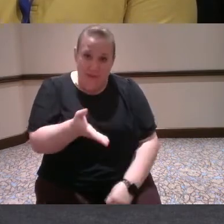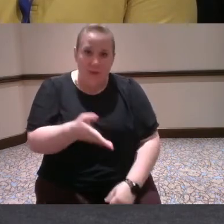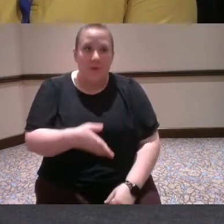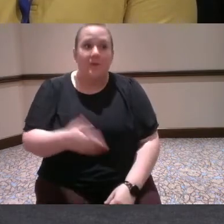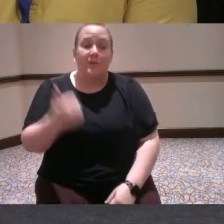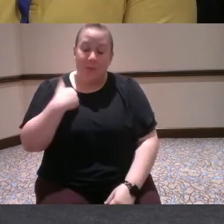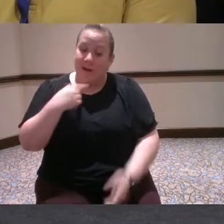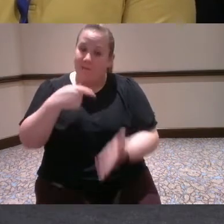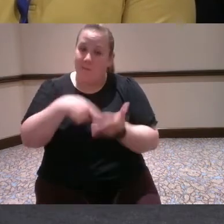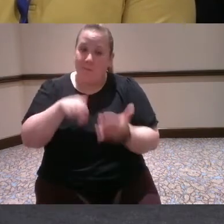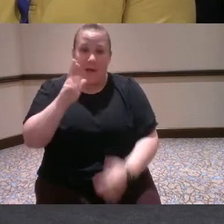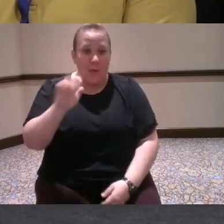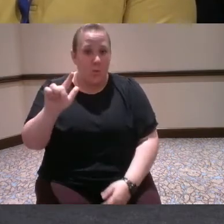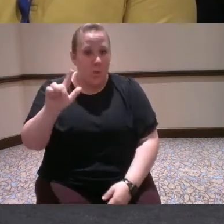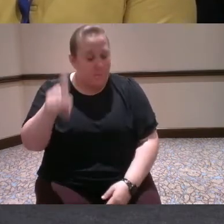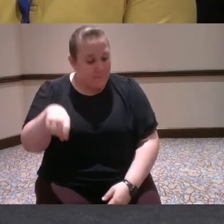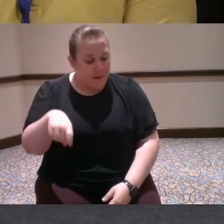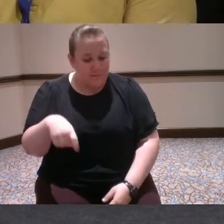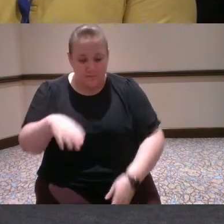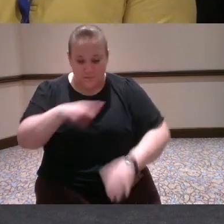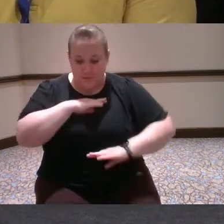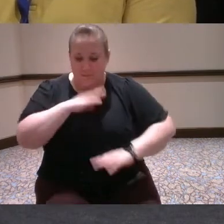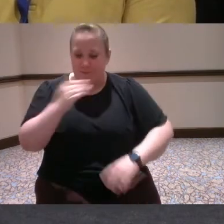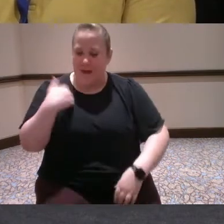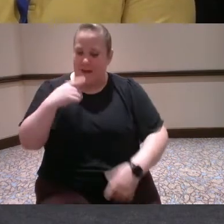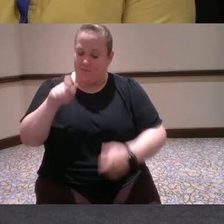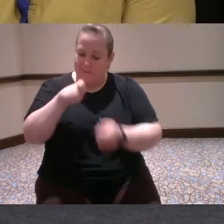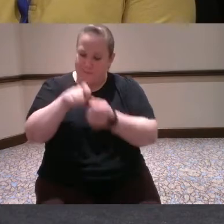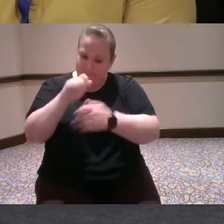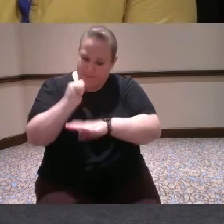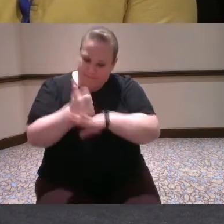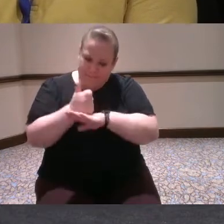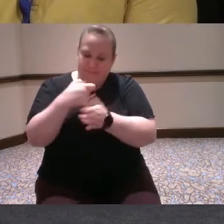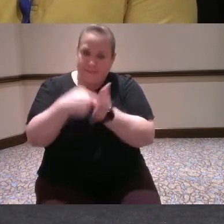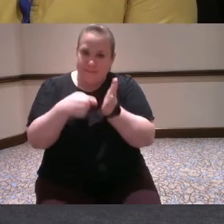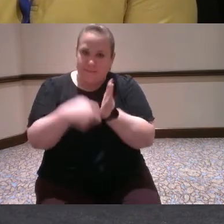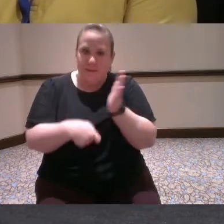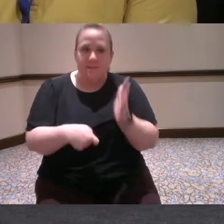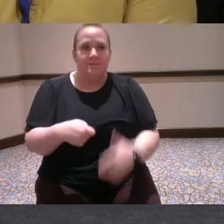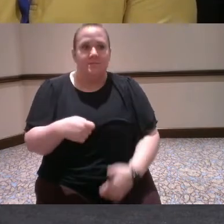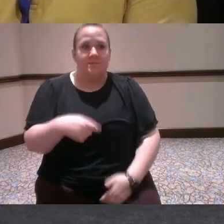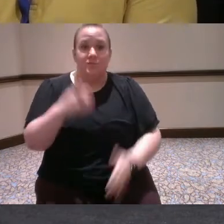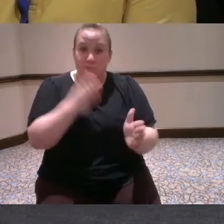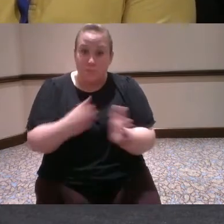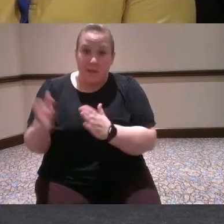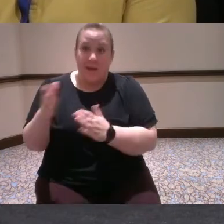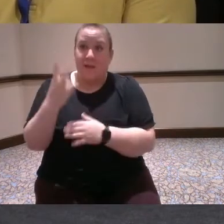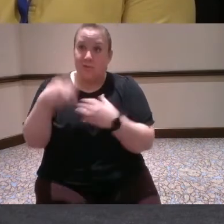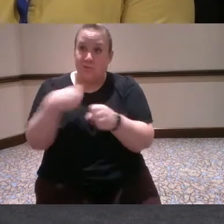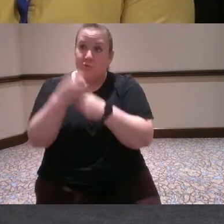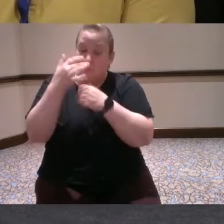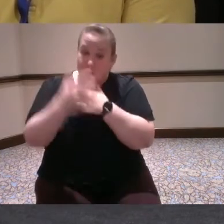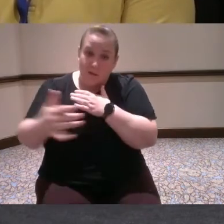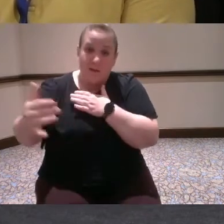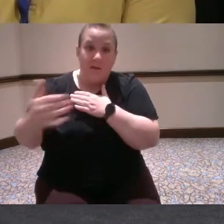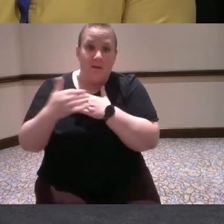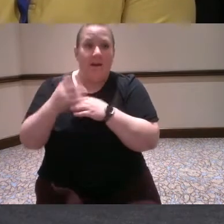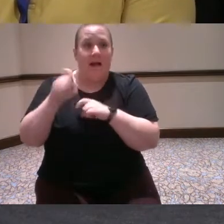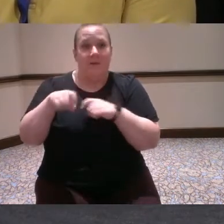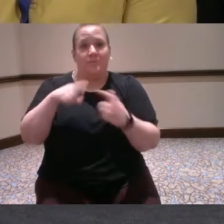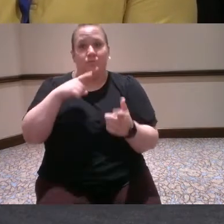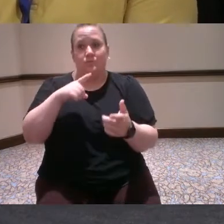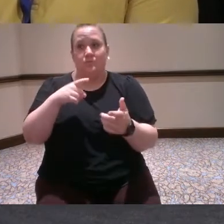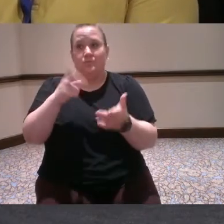have a payroll you gotta meet. You have fixed expenses. You are planning 2 years out and have to commit